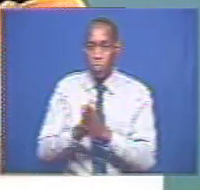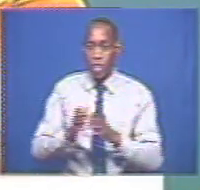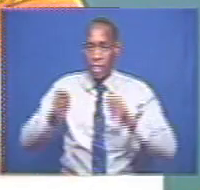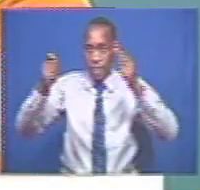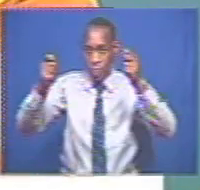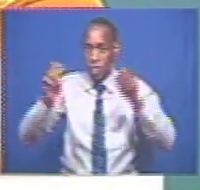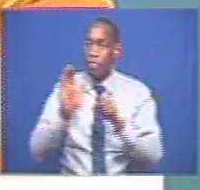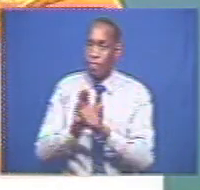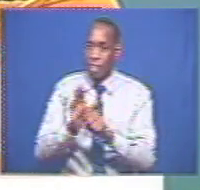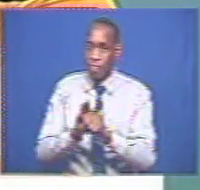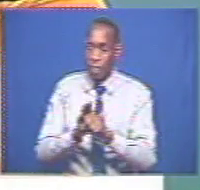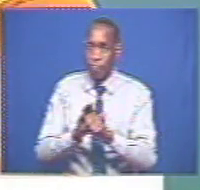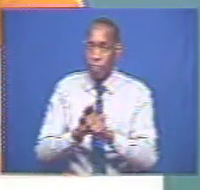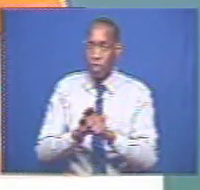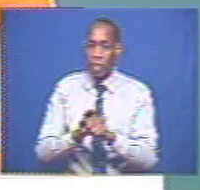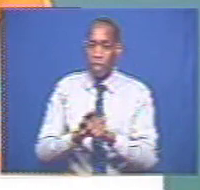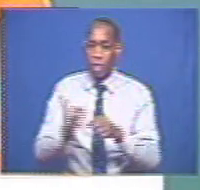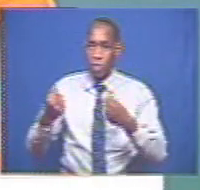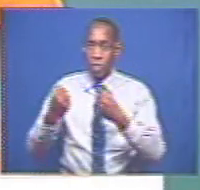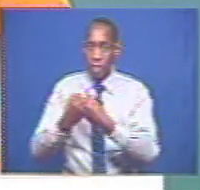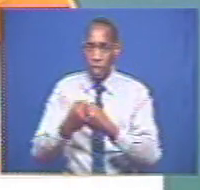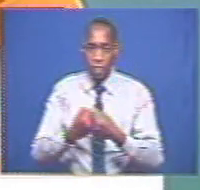also. So going into this match, really,